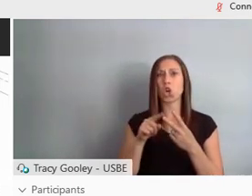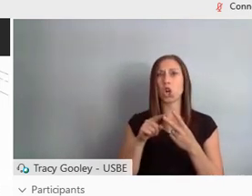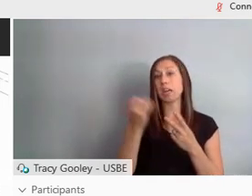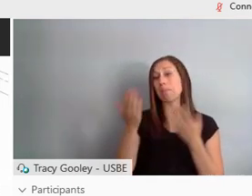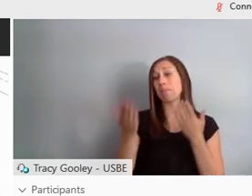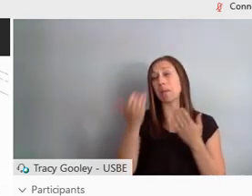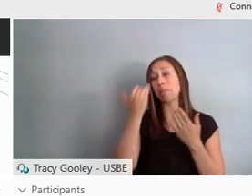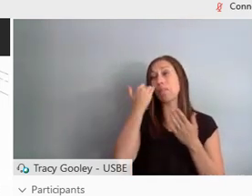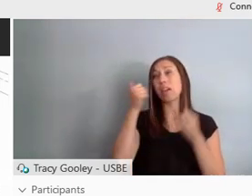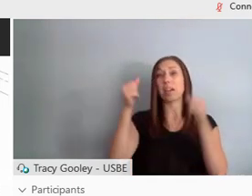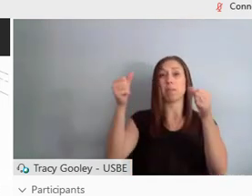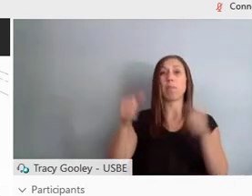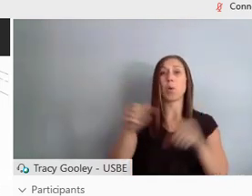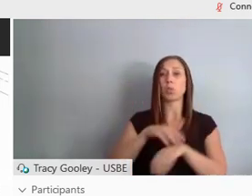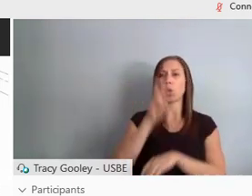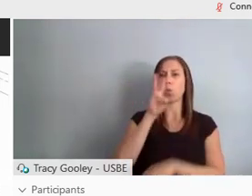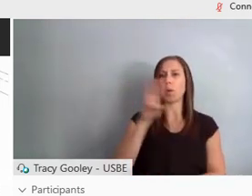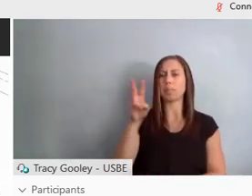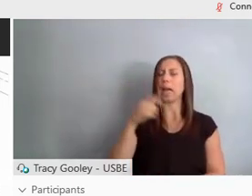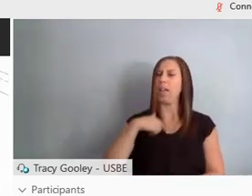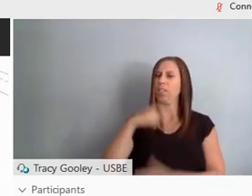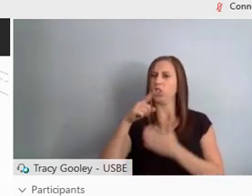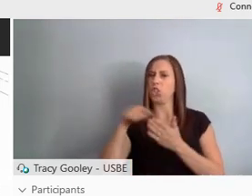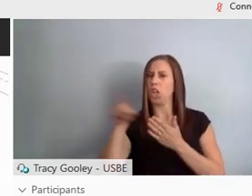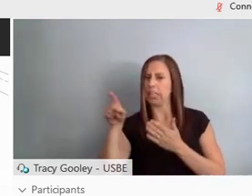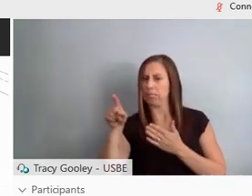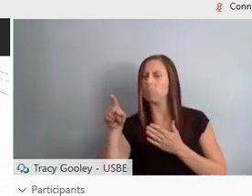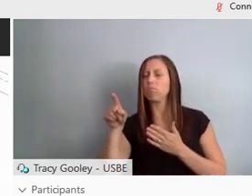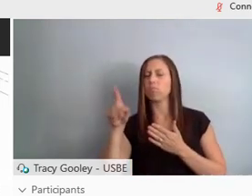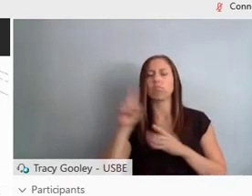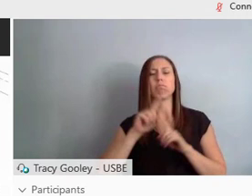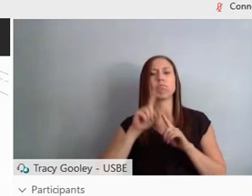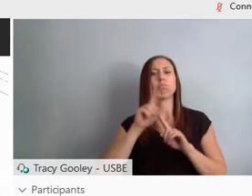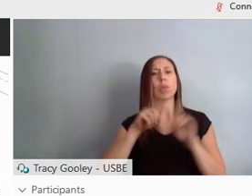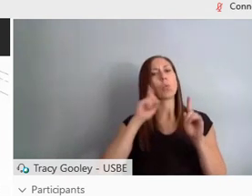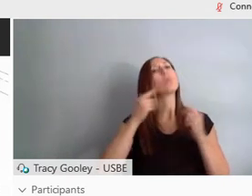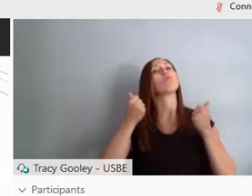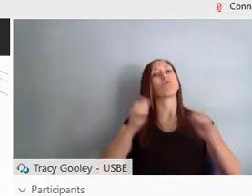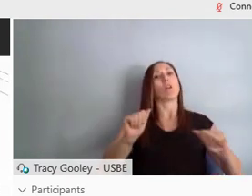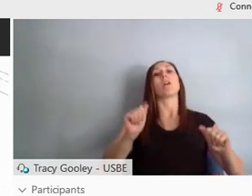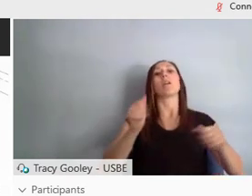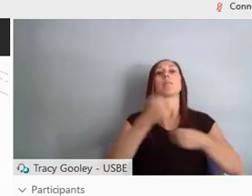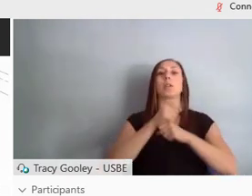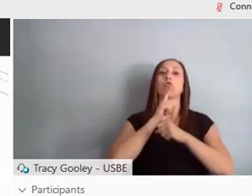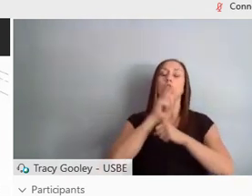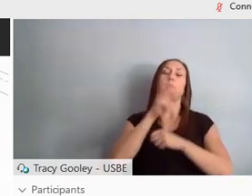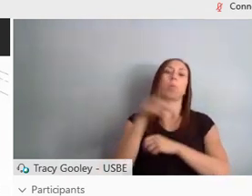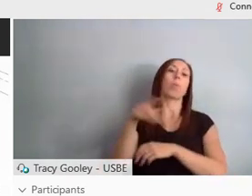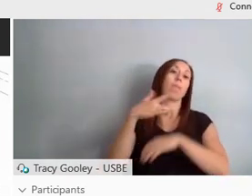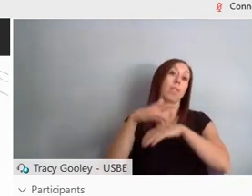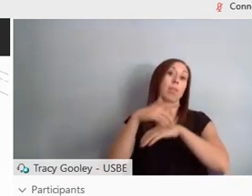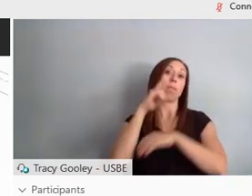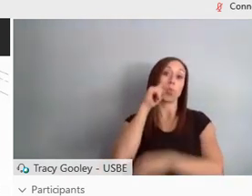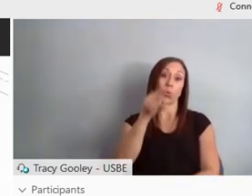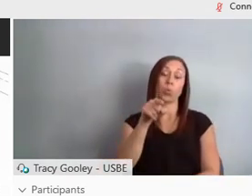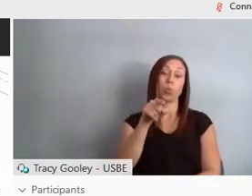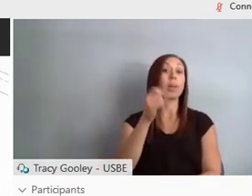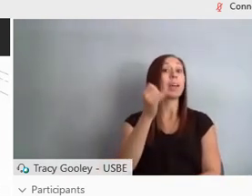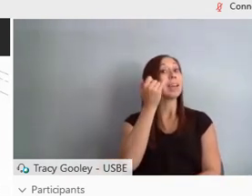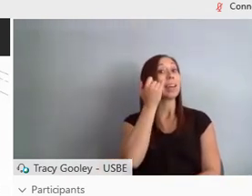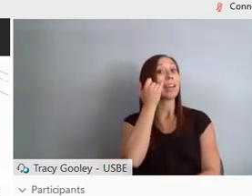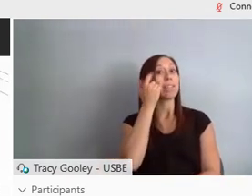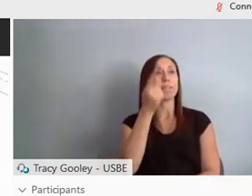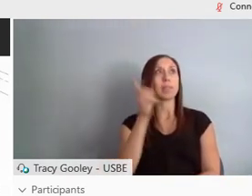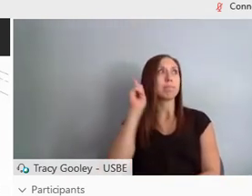if I can post it on the website, I'm not sure. I have to check, but we will do our best to make this available. If